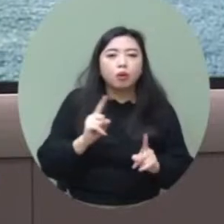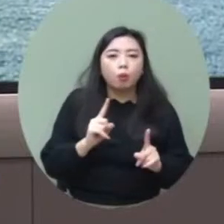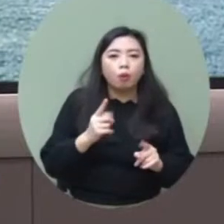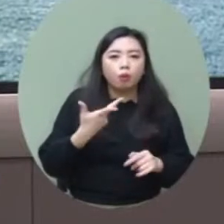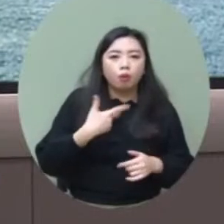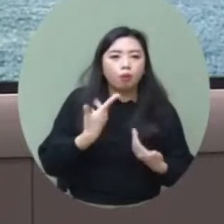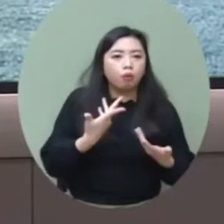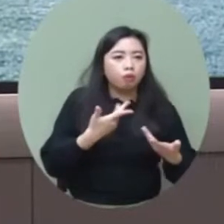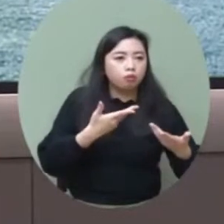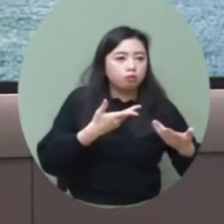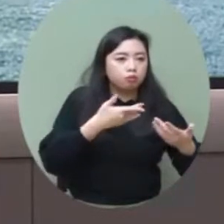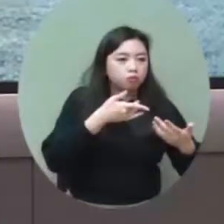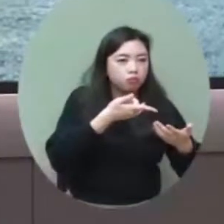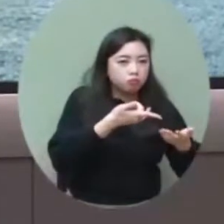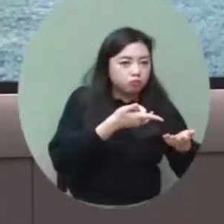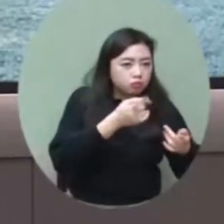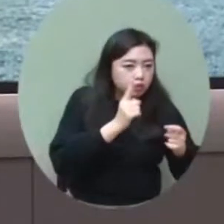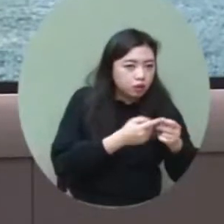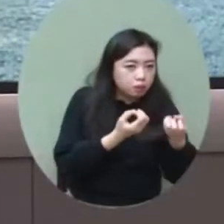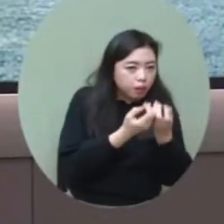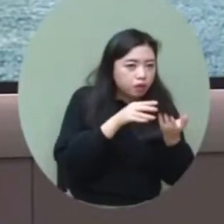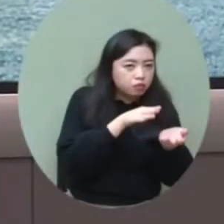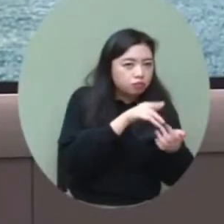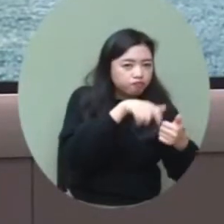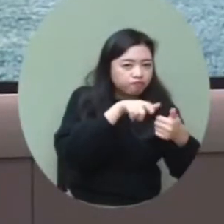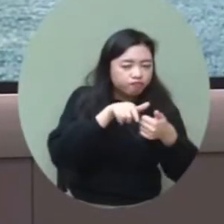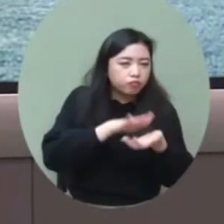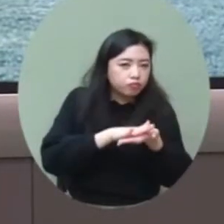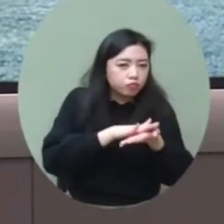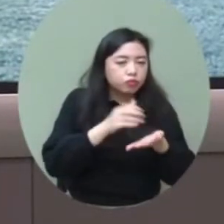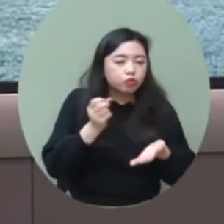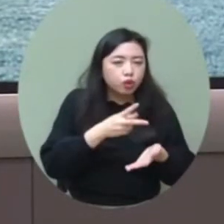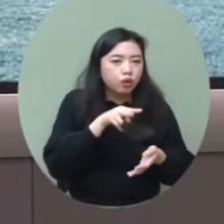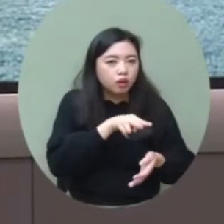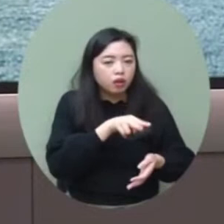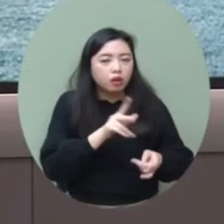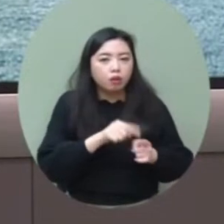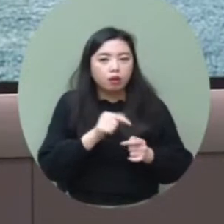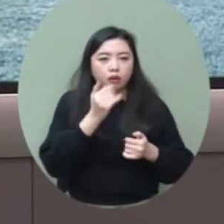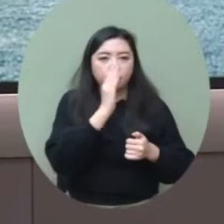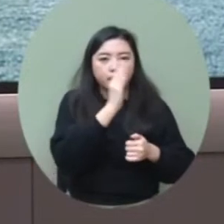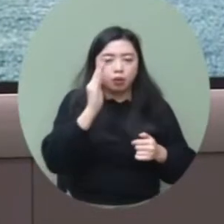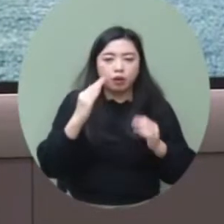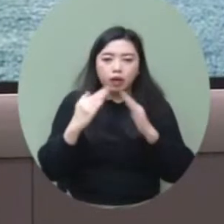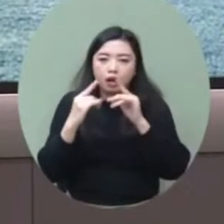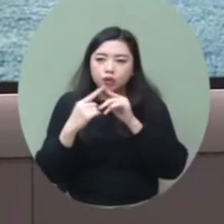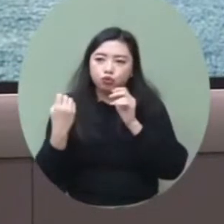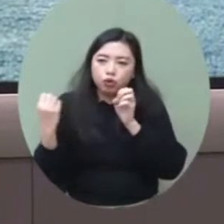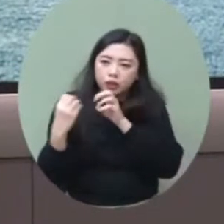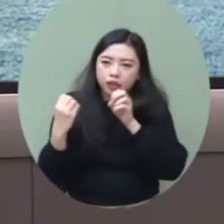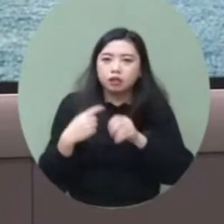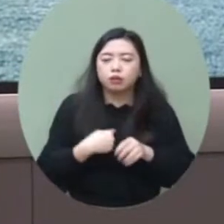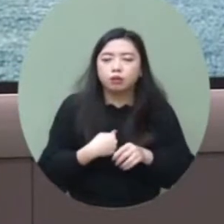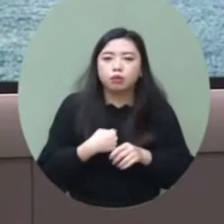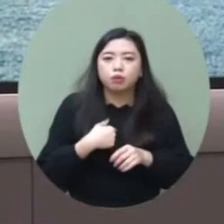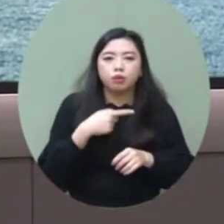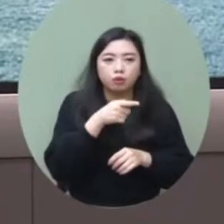in view of the shortage of beds in hospitals, isolation facilities, and so on, we need